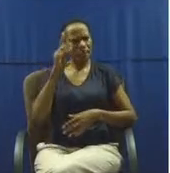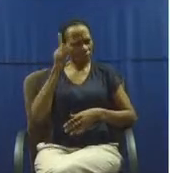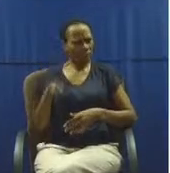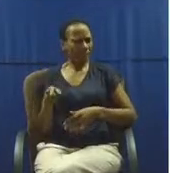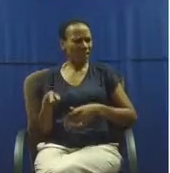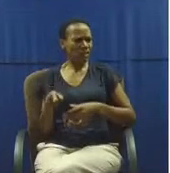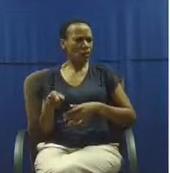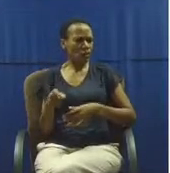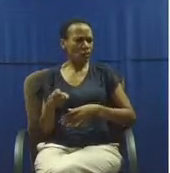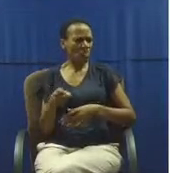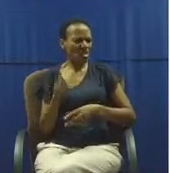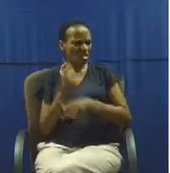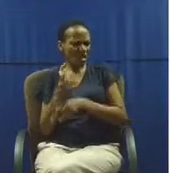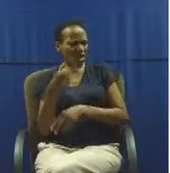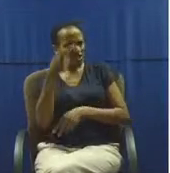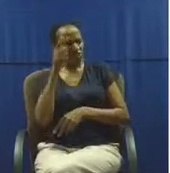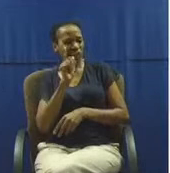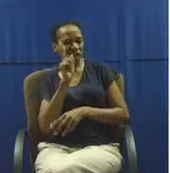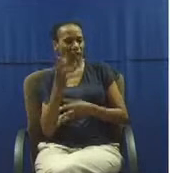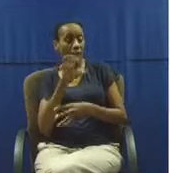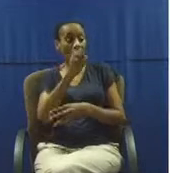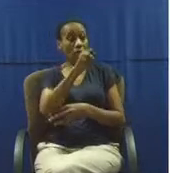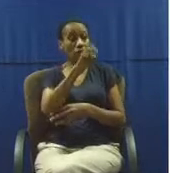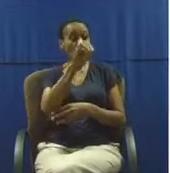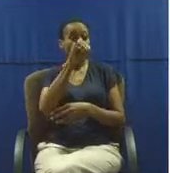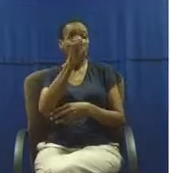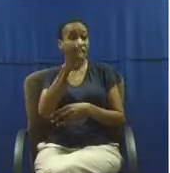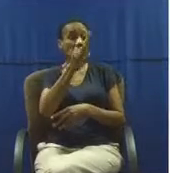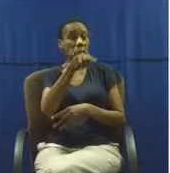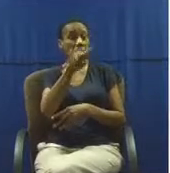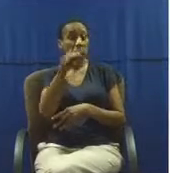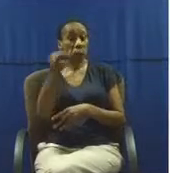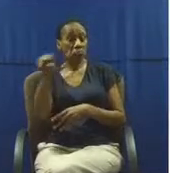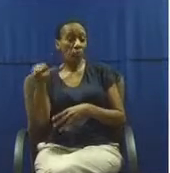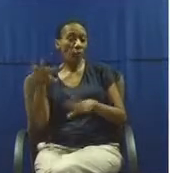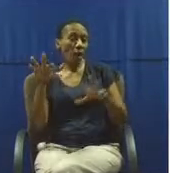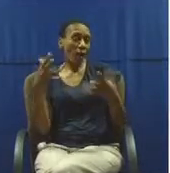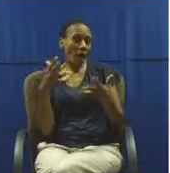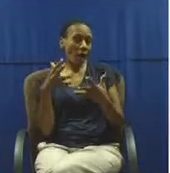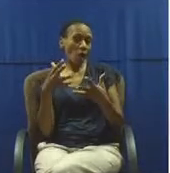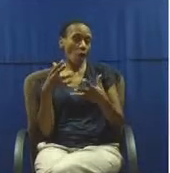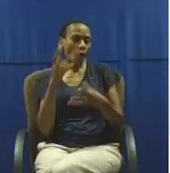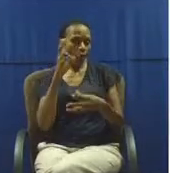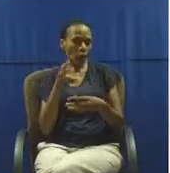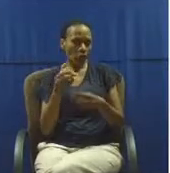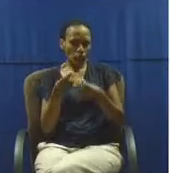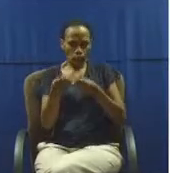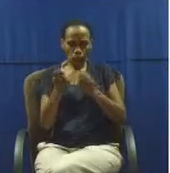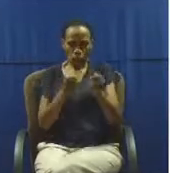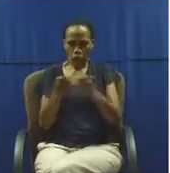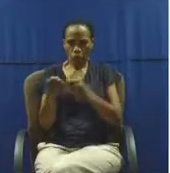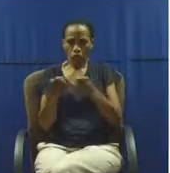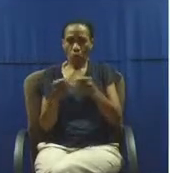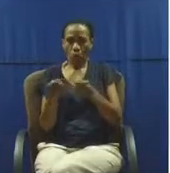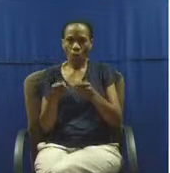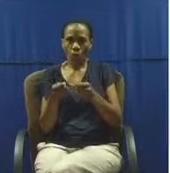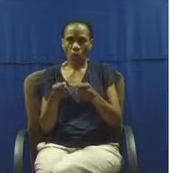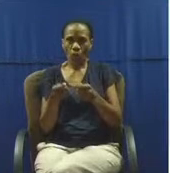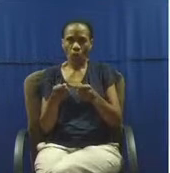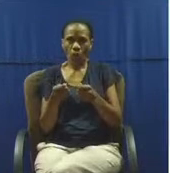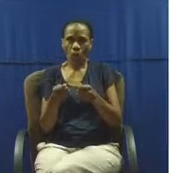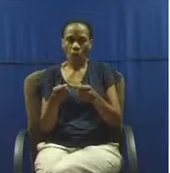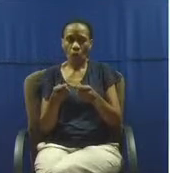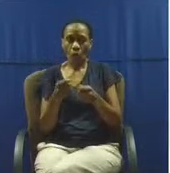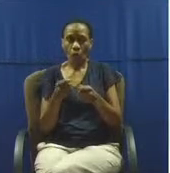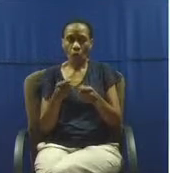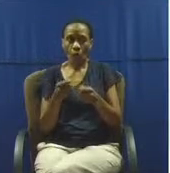also be talking about how those SOEs are going to use to mitigate the effects and the impact of the conflict between